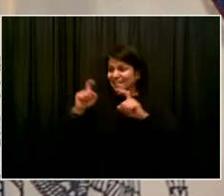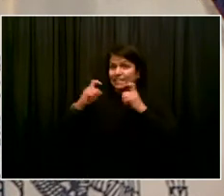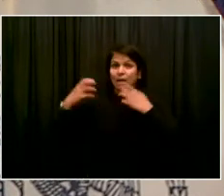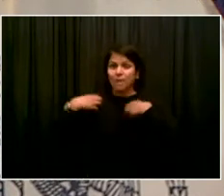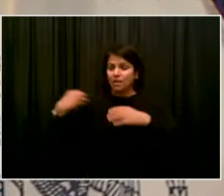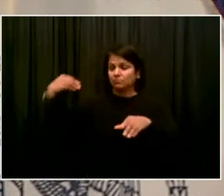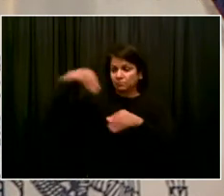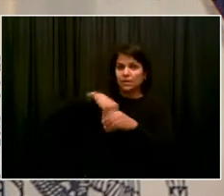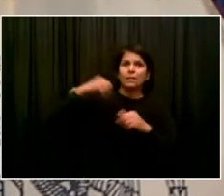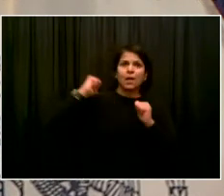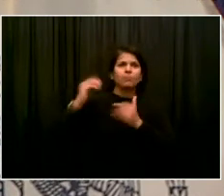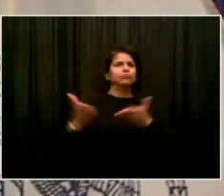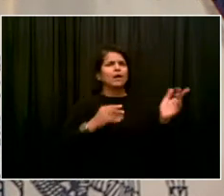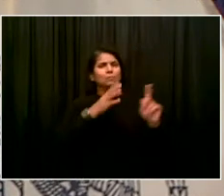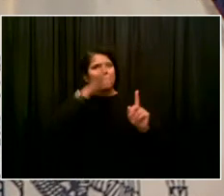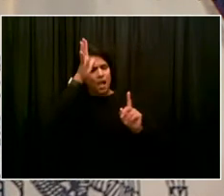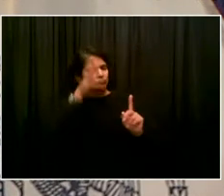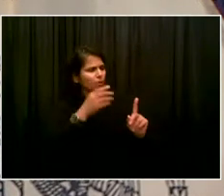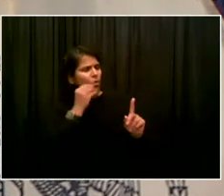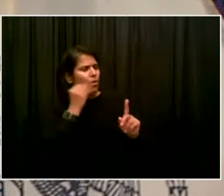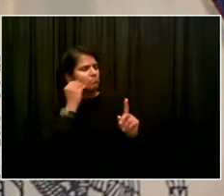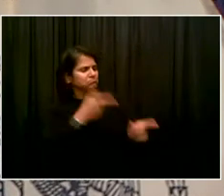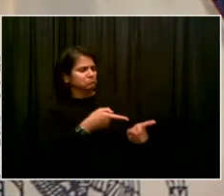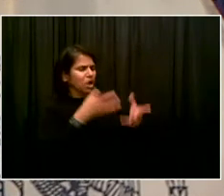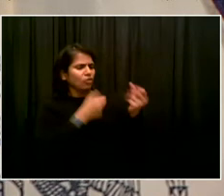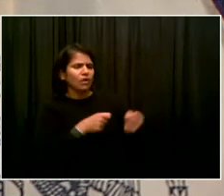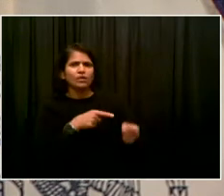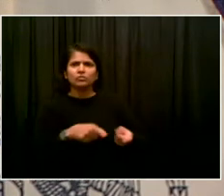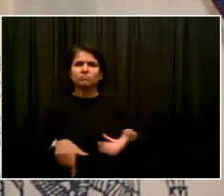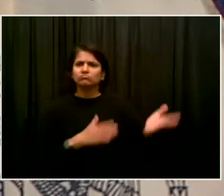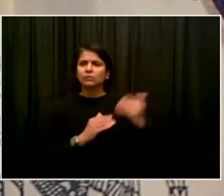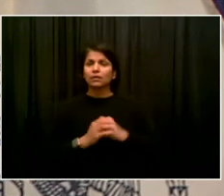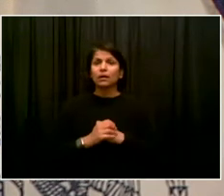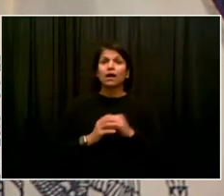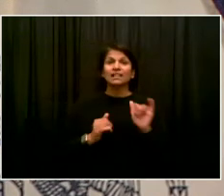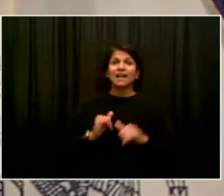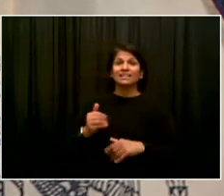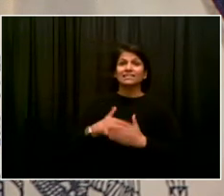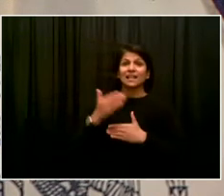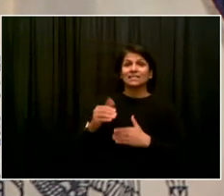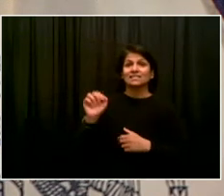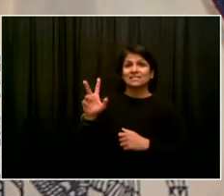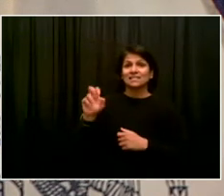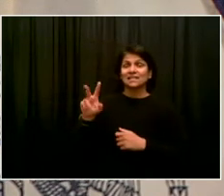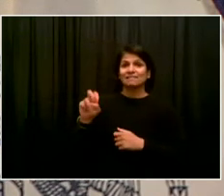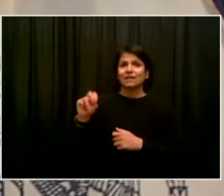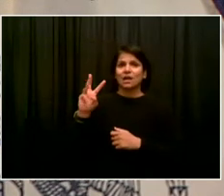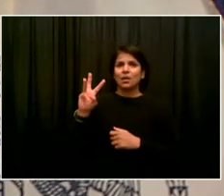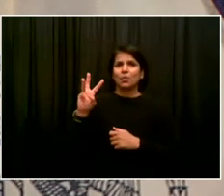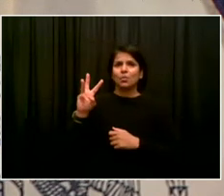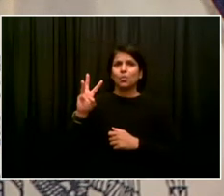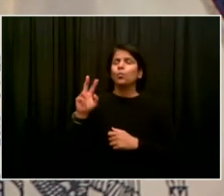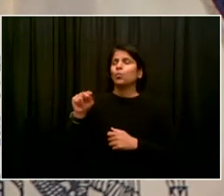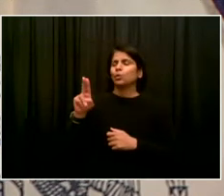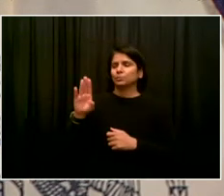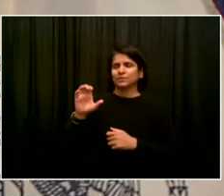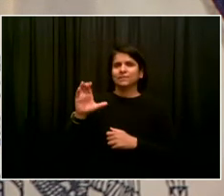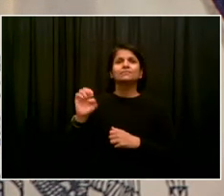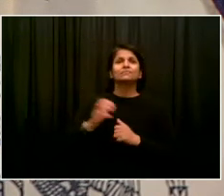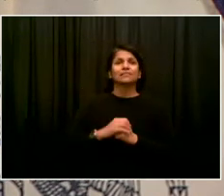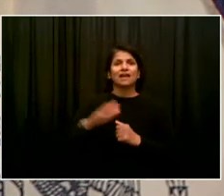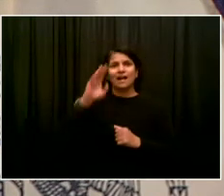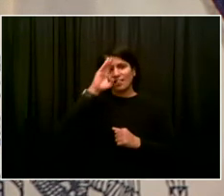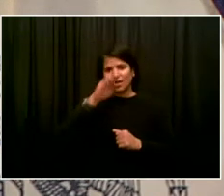Go ahead. Next, we have Steve from WCBS 880. Hello, Mr. Mayor. How are you today? Good, Steve. How you